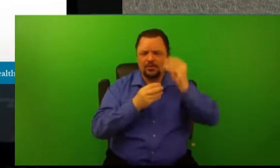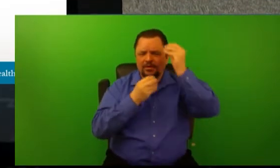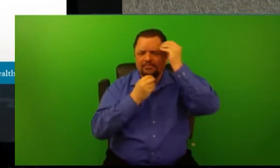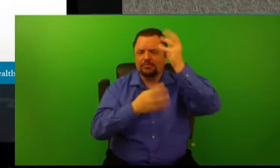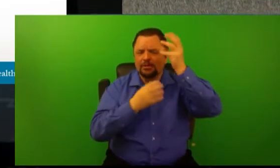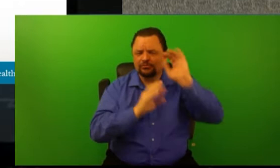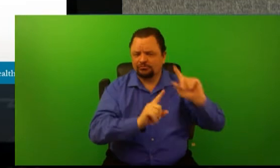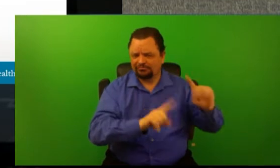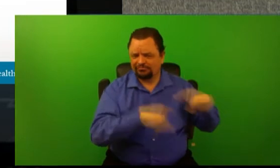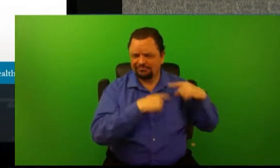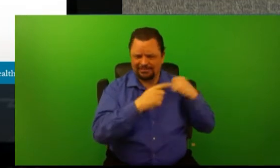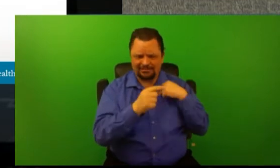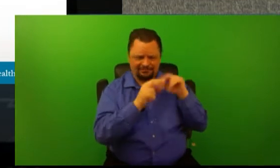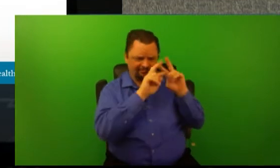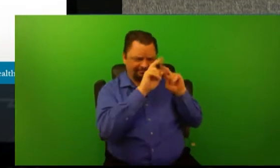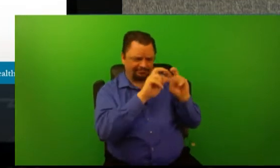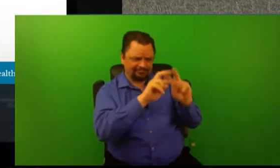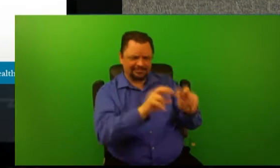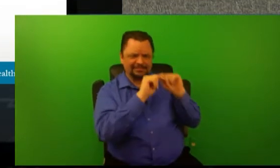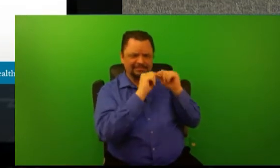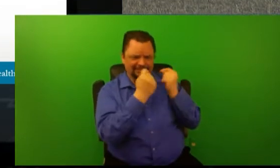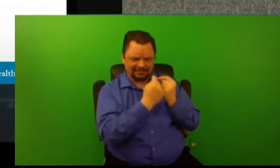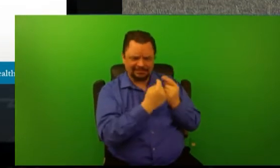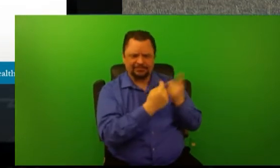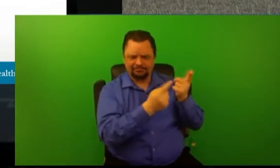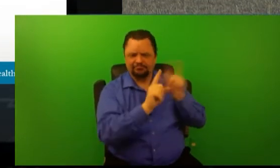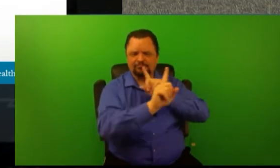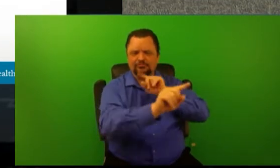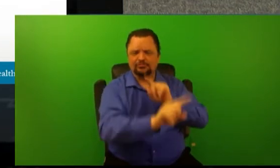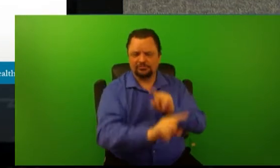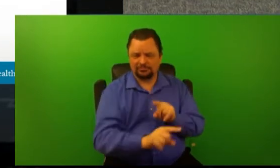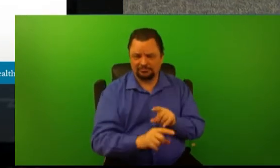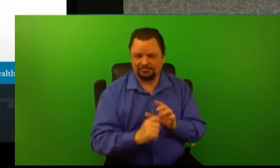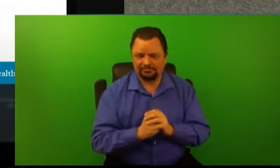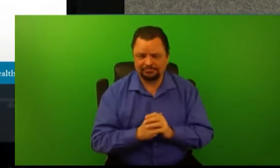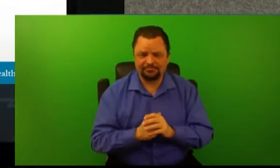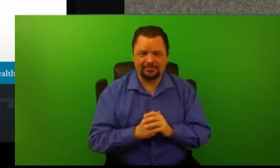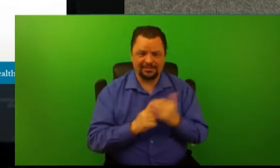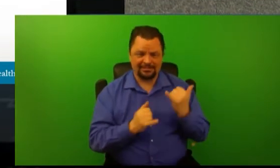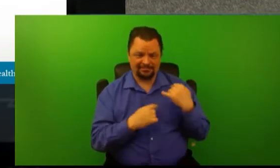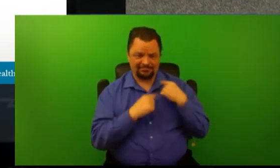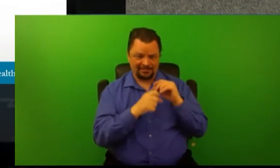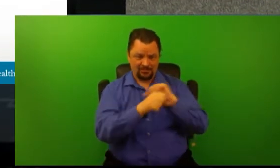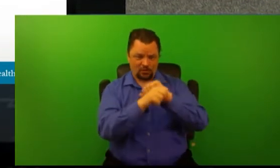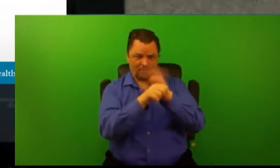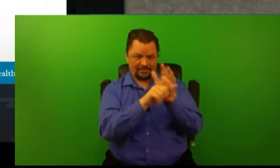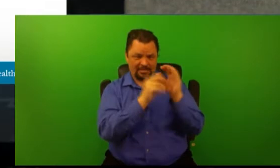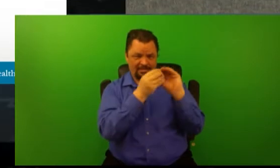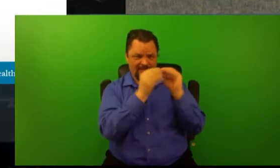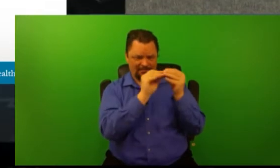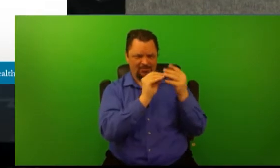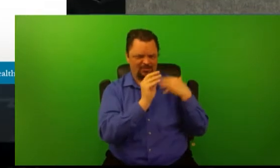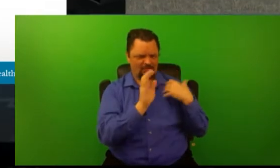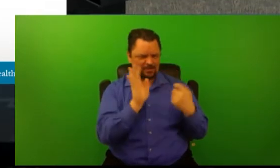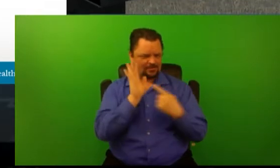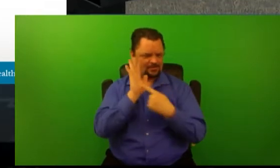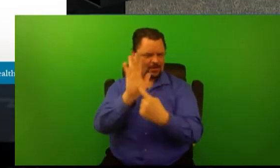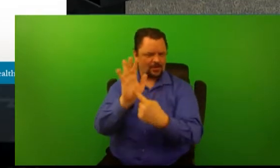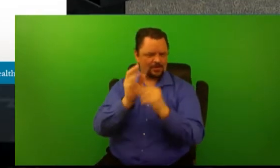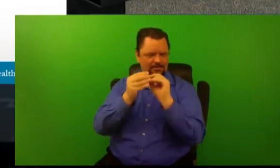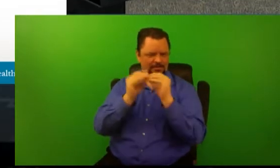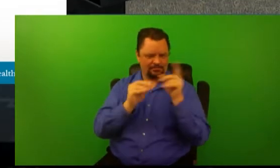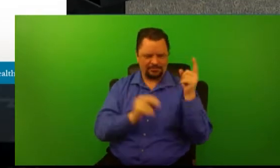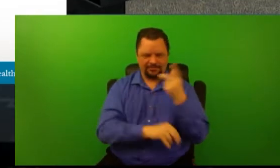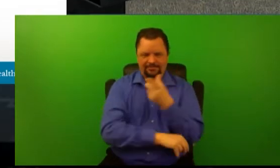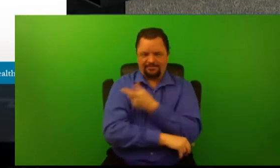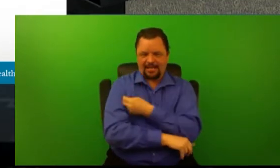data analytics team regarding that this morning. But on our COVID by the numbers, I'd like to point out the number of vaccine